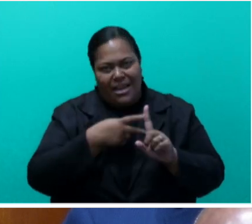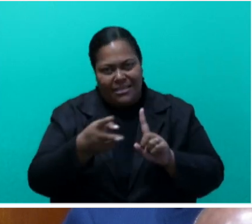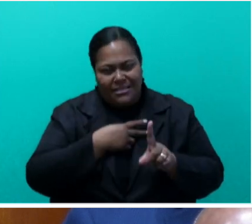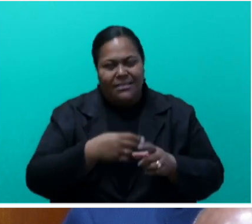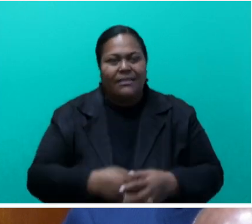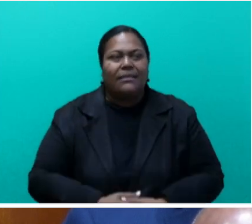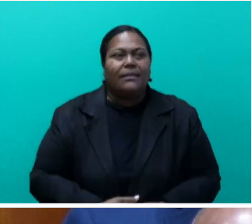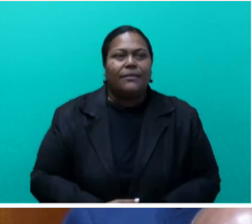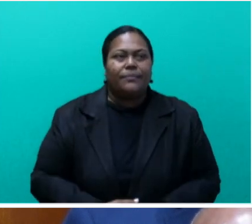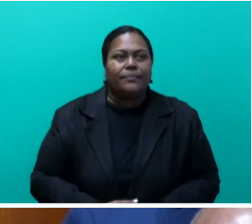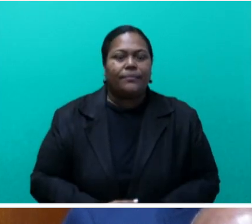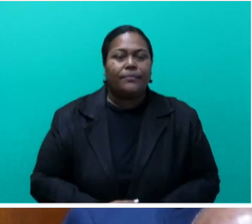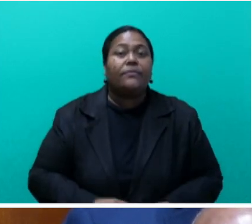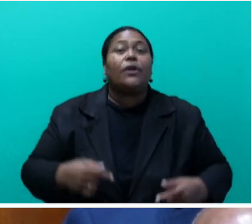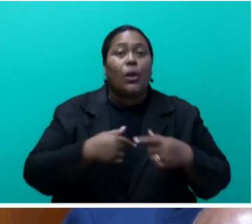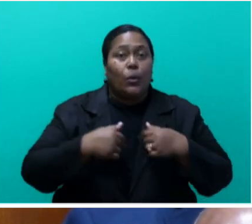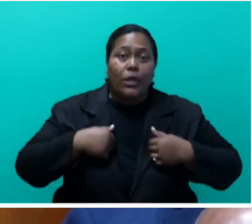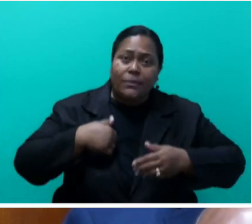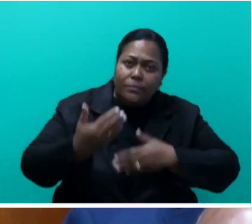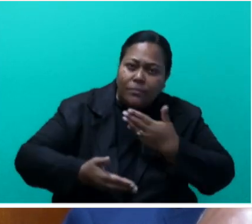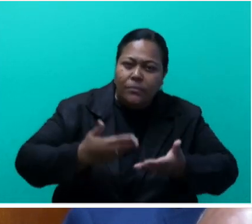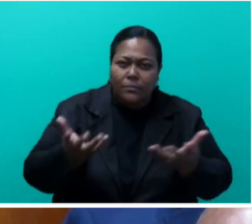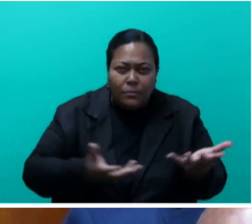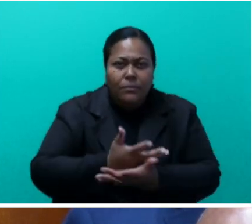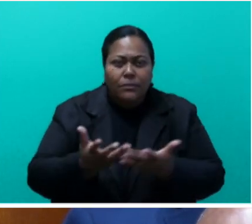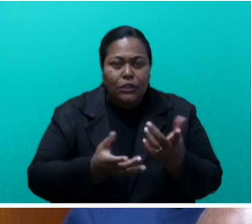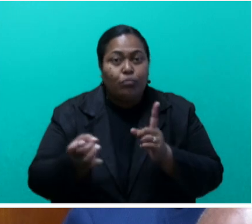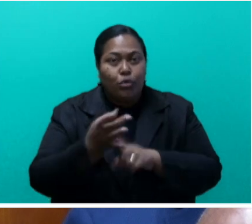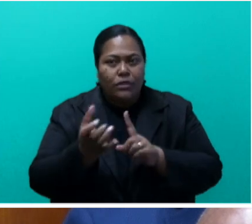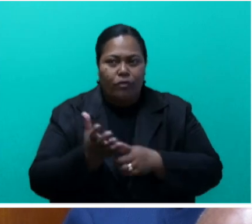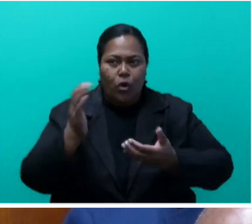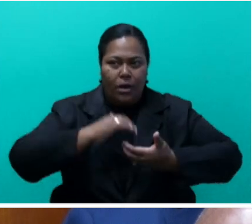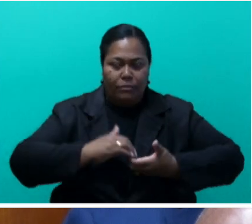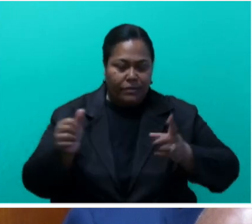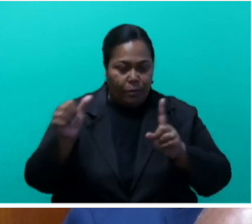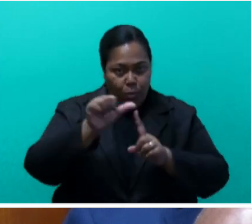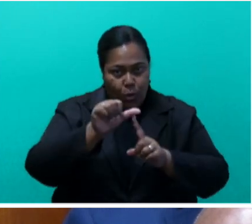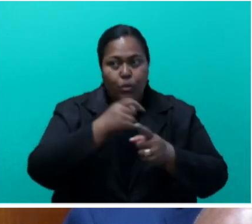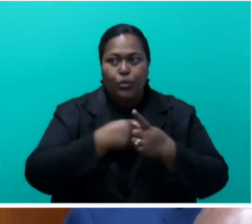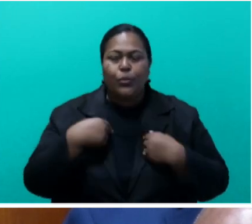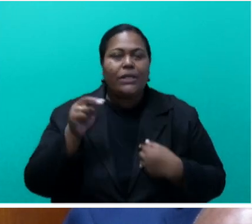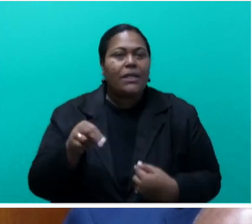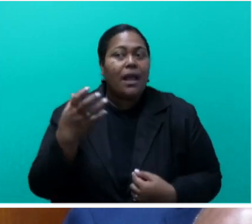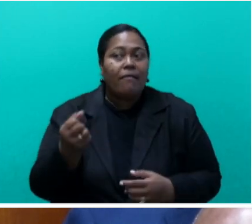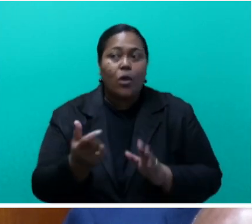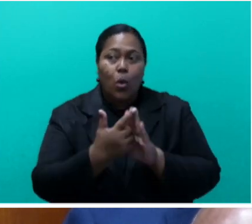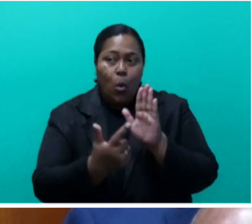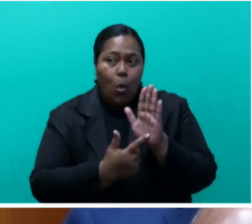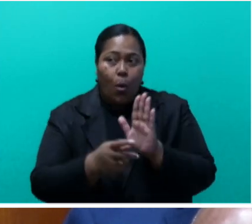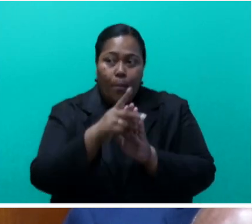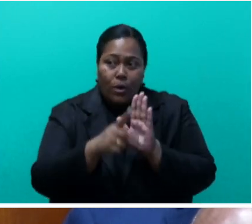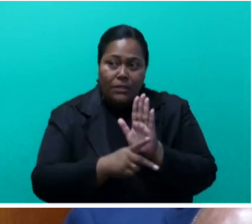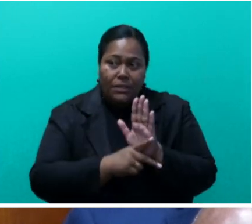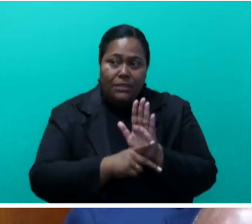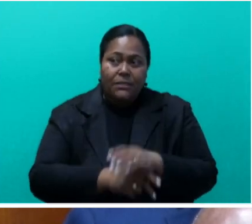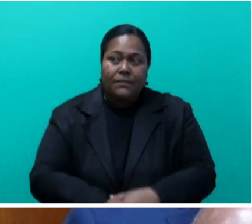We emphasize the importance of collaborative approaches so that we have laws and policies that hold to account